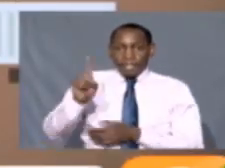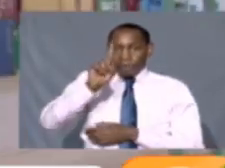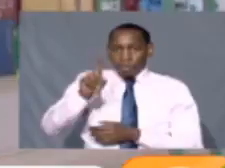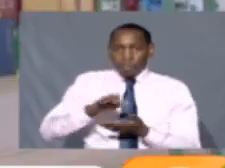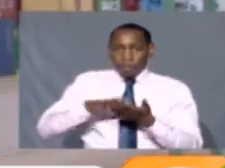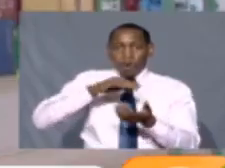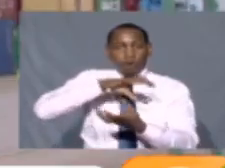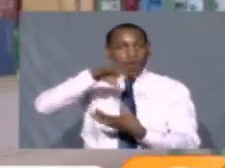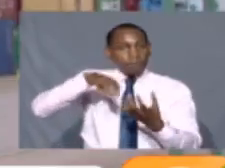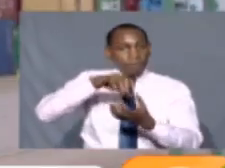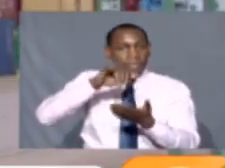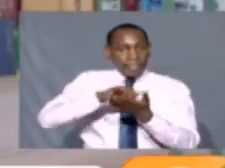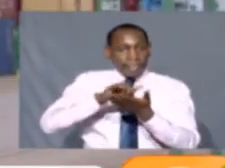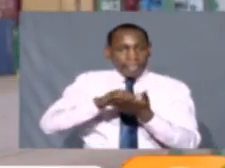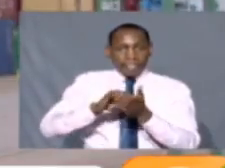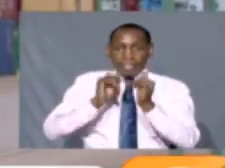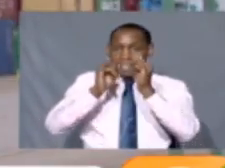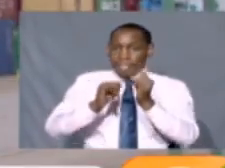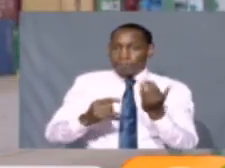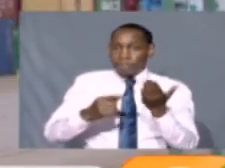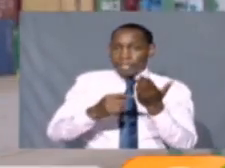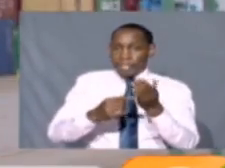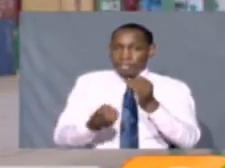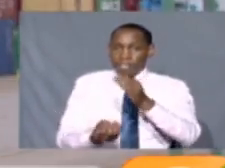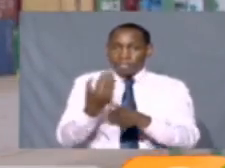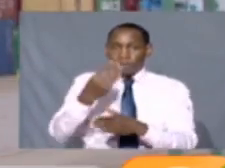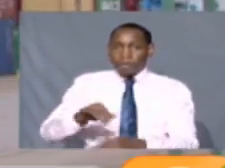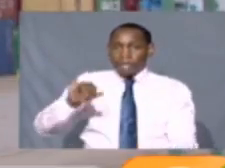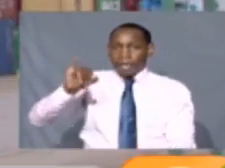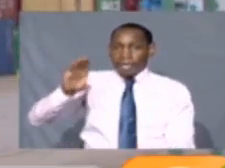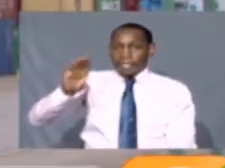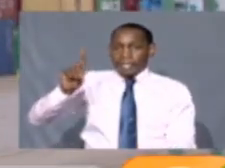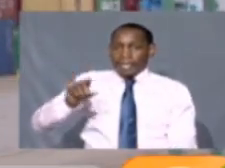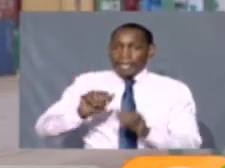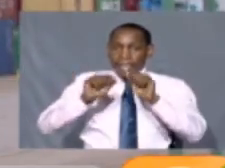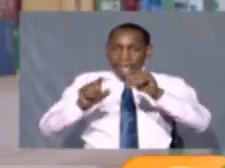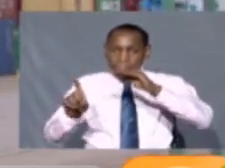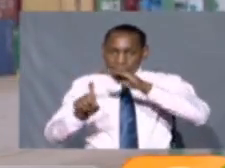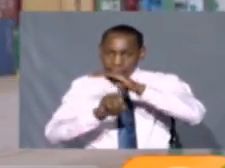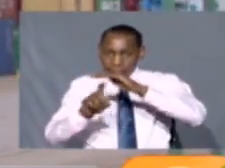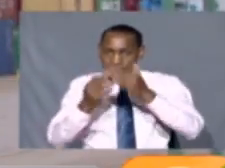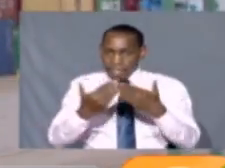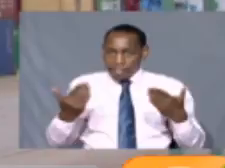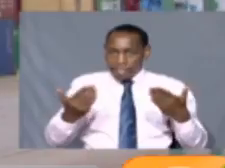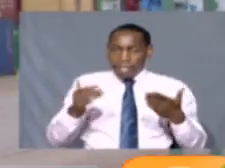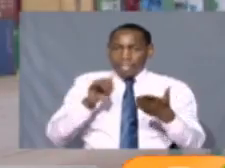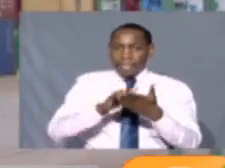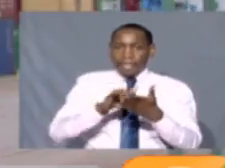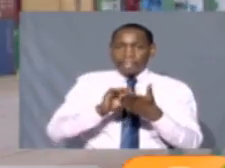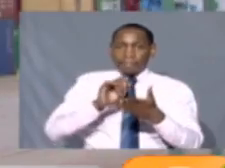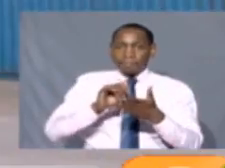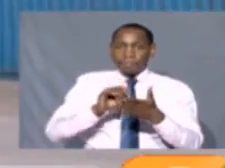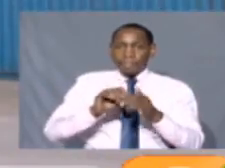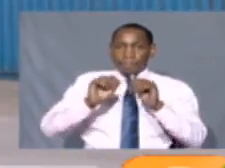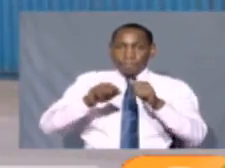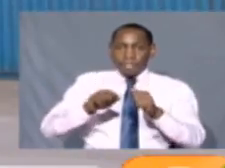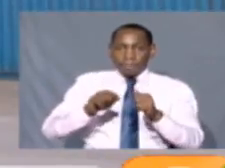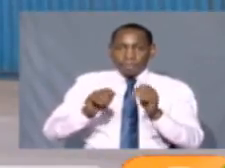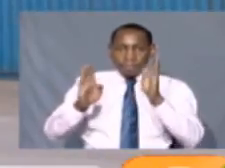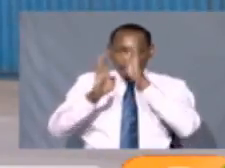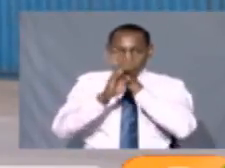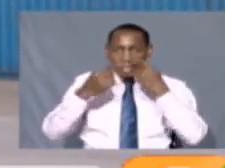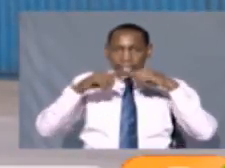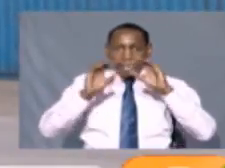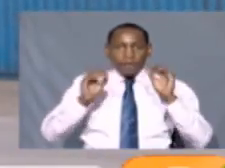more complicated given that new technology installed at ICD enables scanning of containers mainly to uncover hidden or